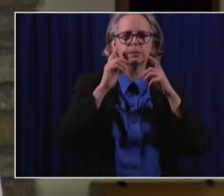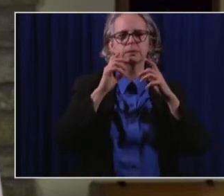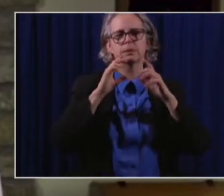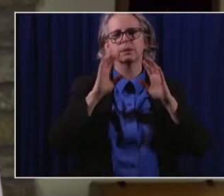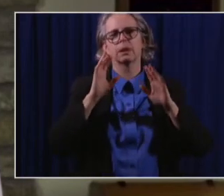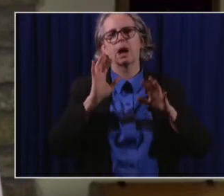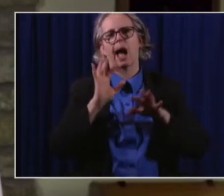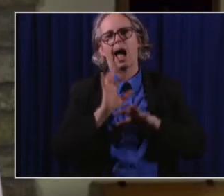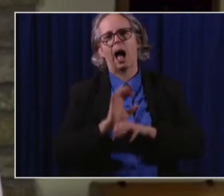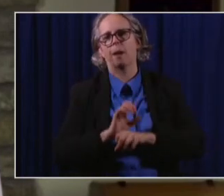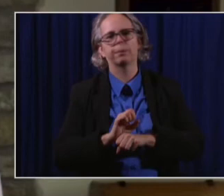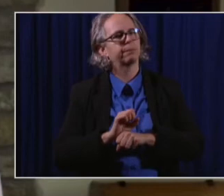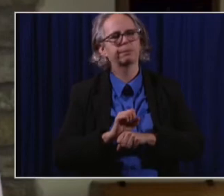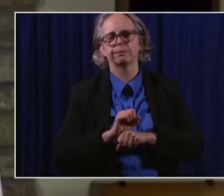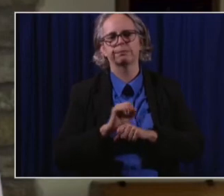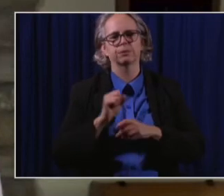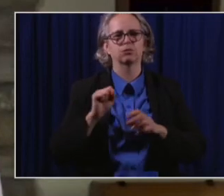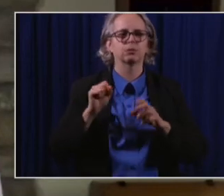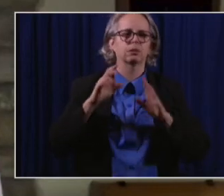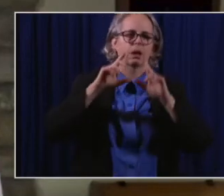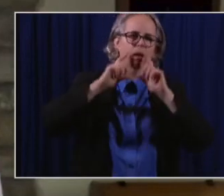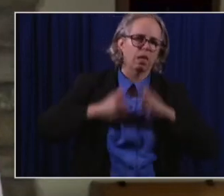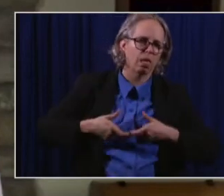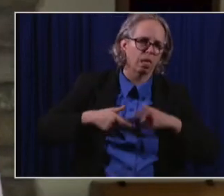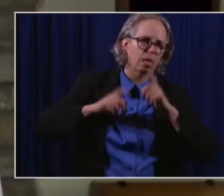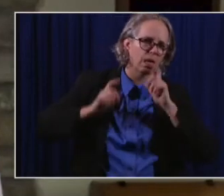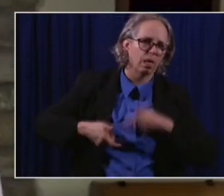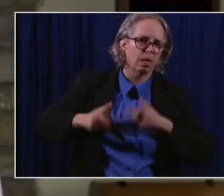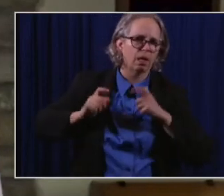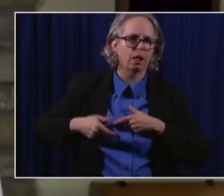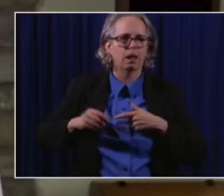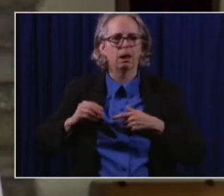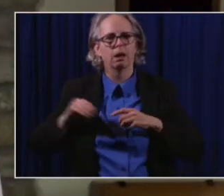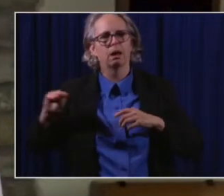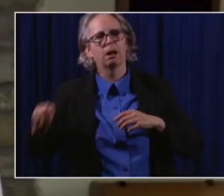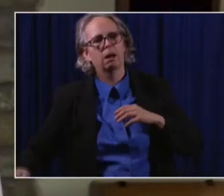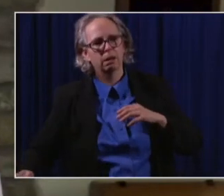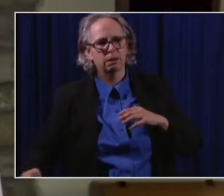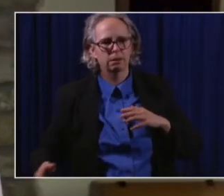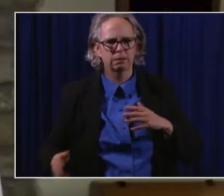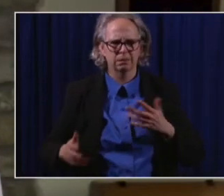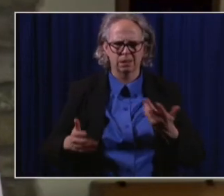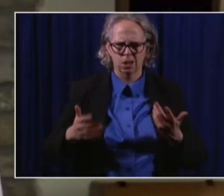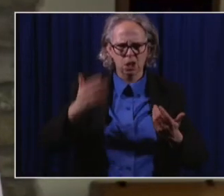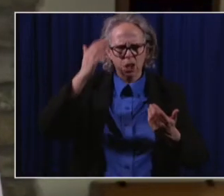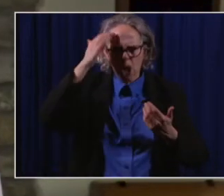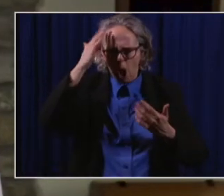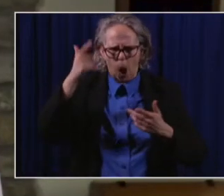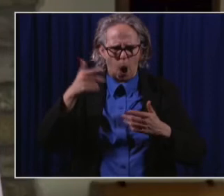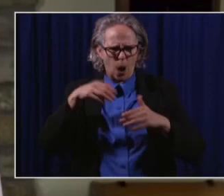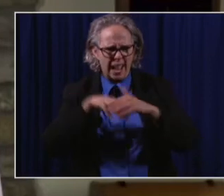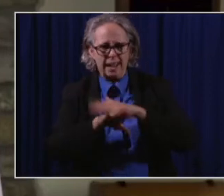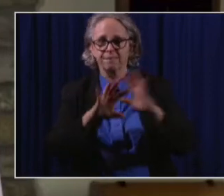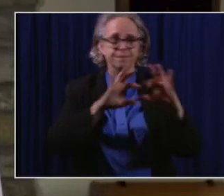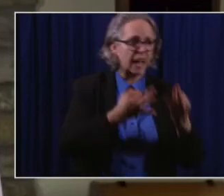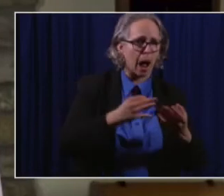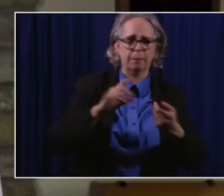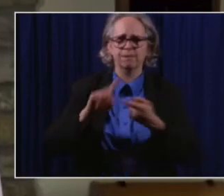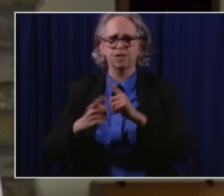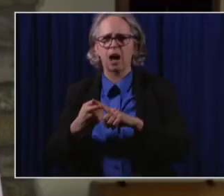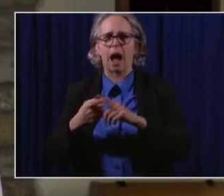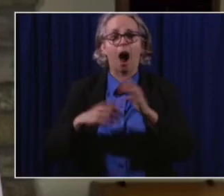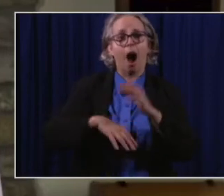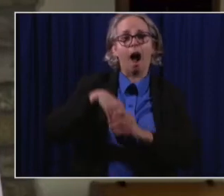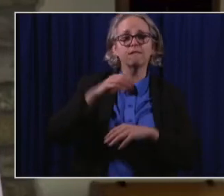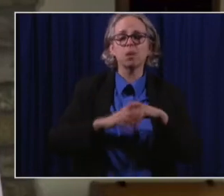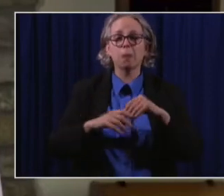As one health commissioner said, people are complacent in places where they're comfortable, and that's human nature. And we've talked about this before, but what we're